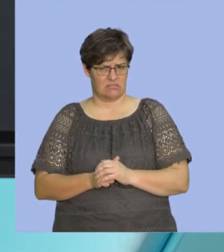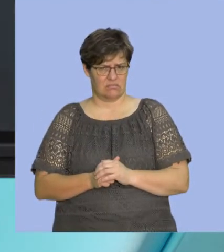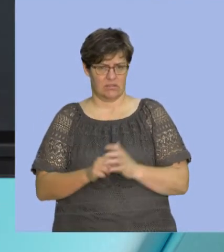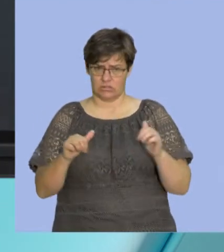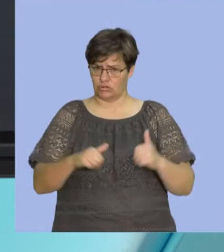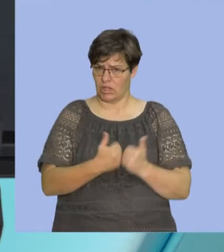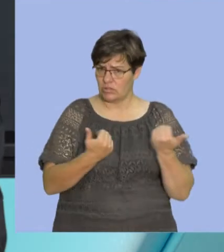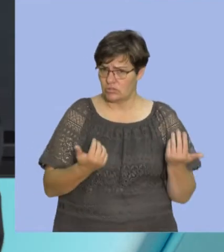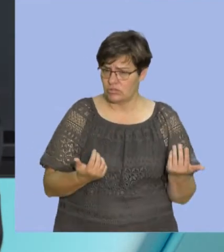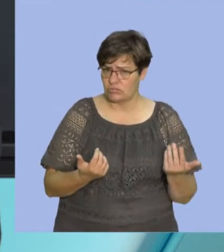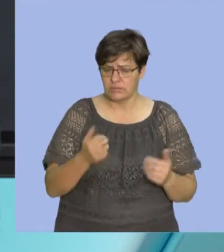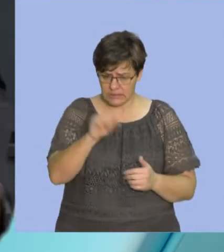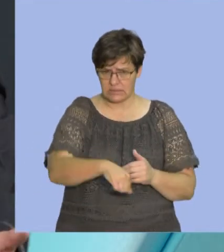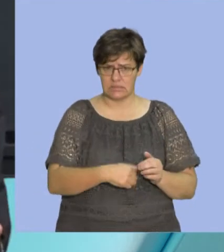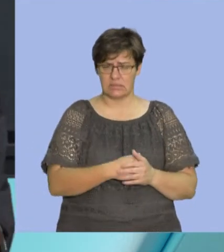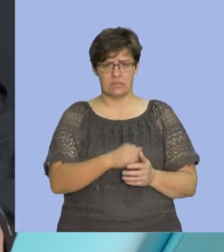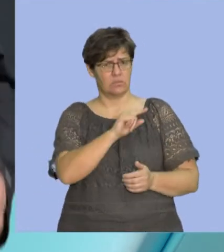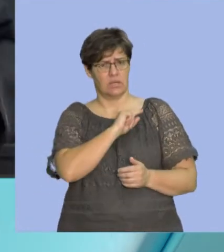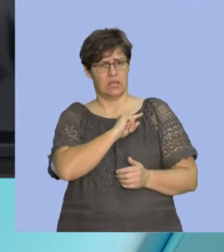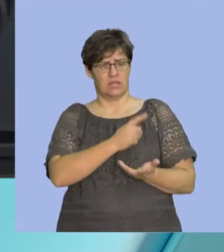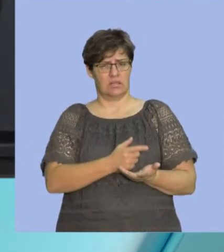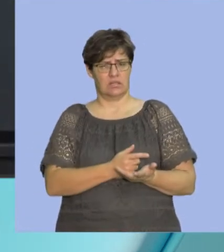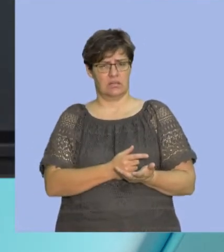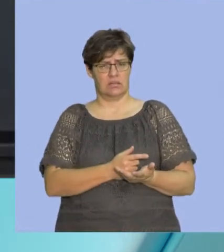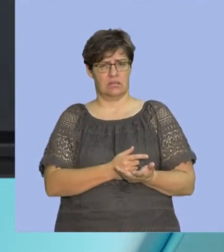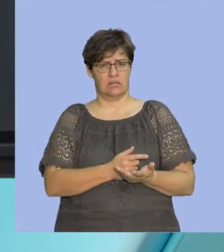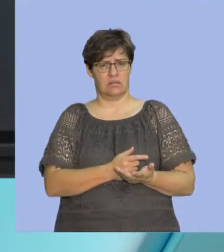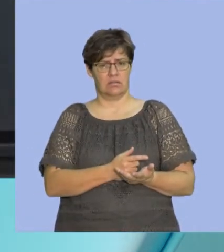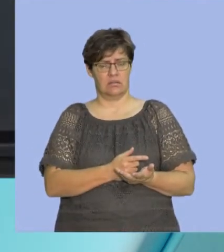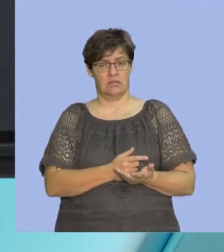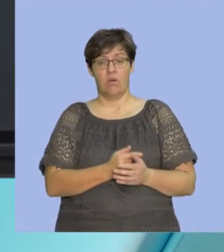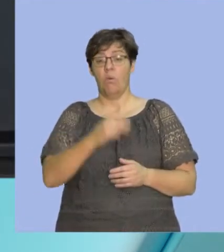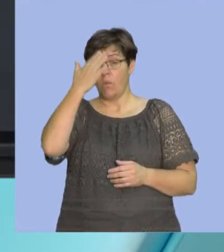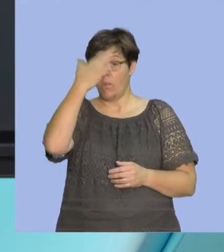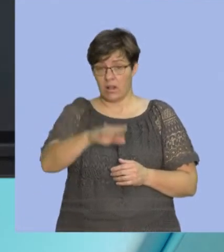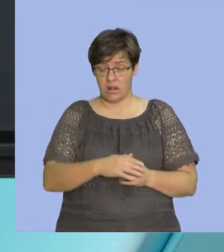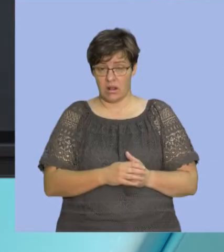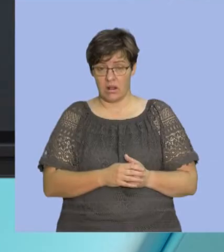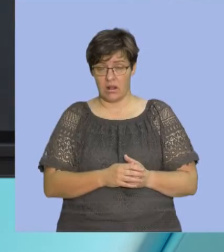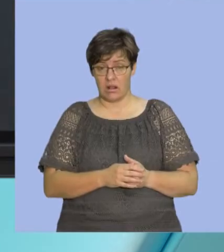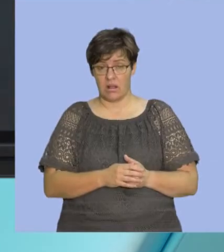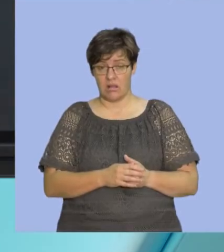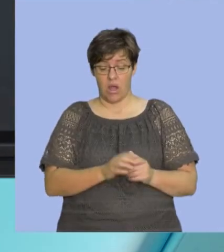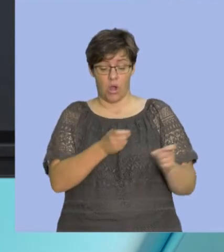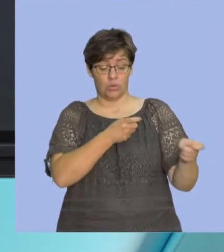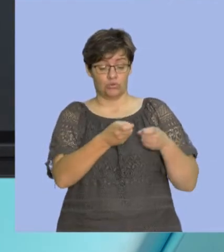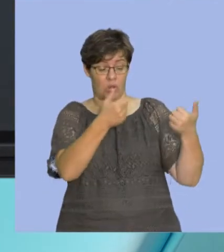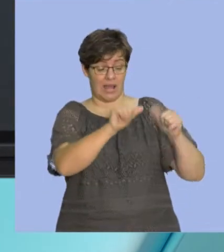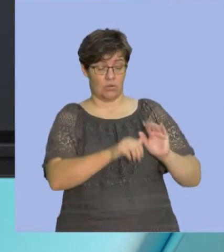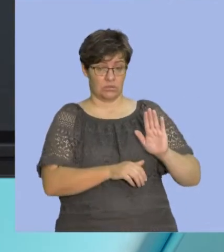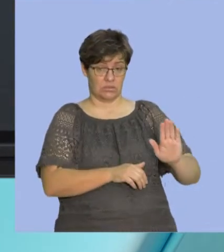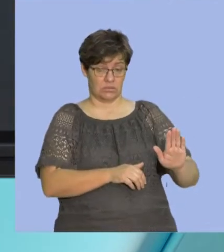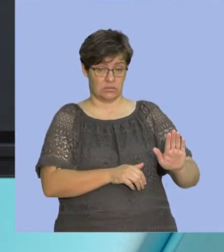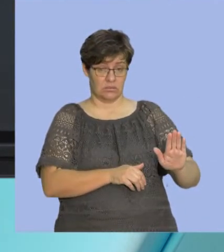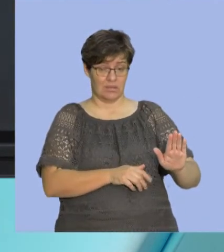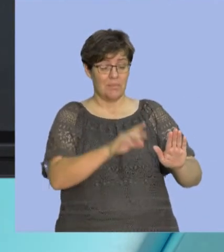Challenge? Yes. Why? Because ideally, we know that the creditors control account has